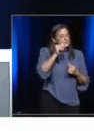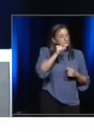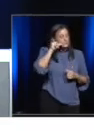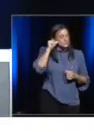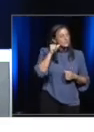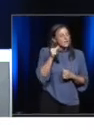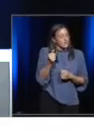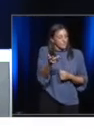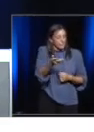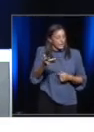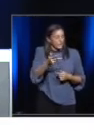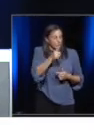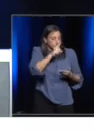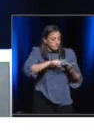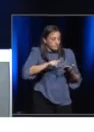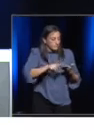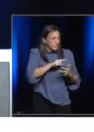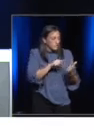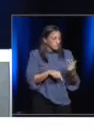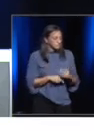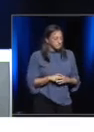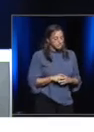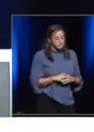those things.